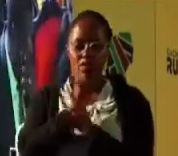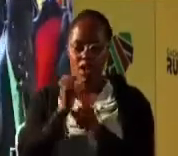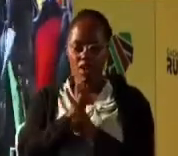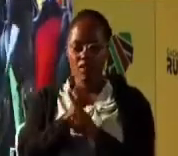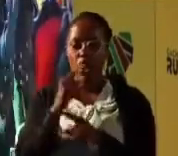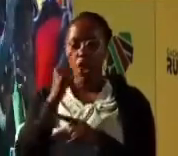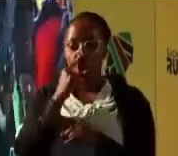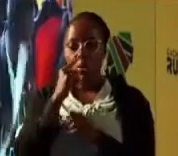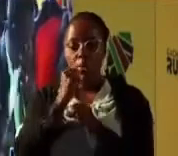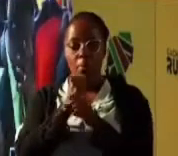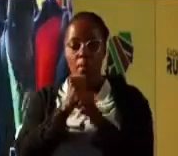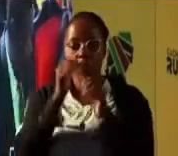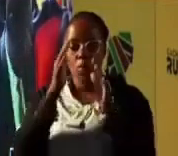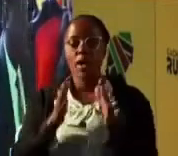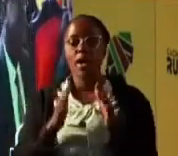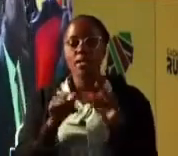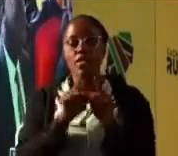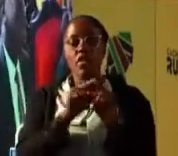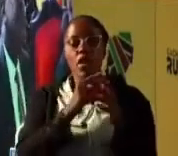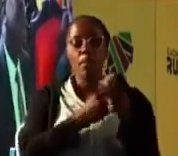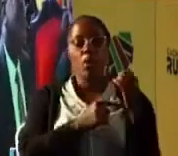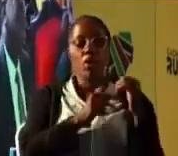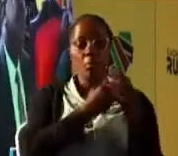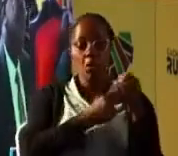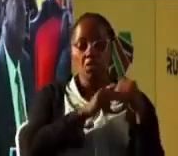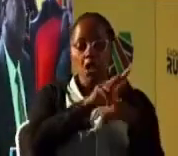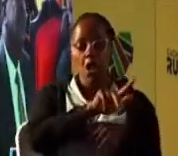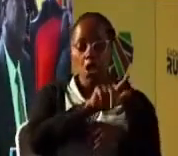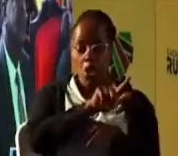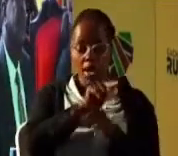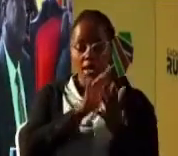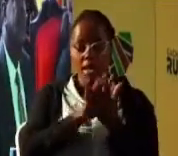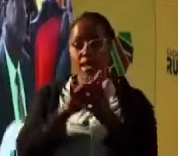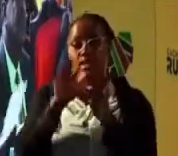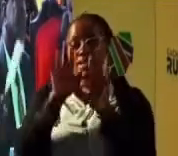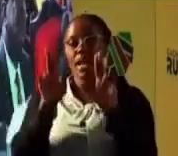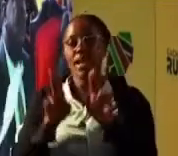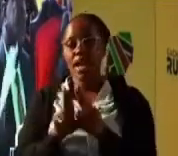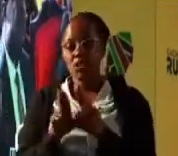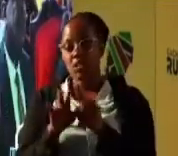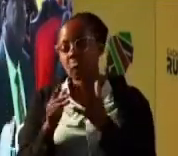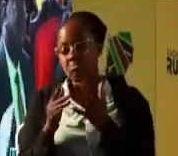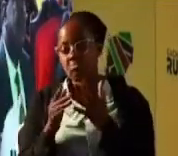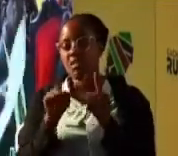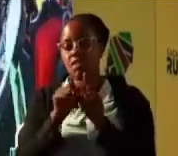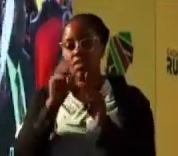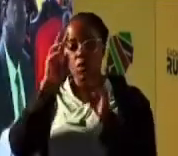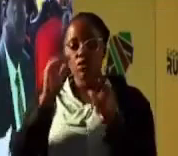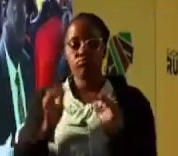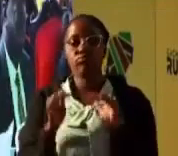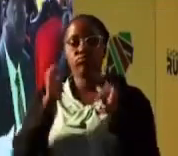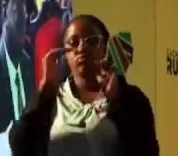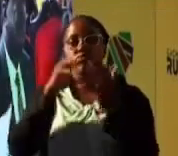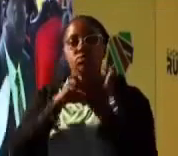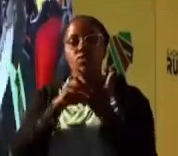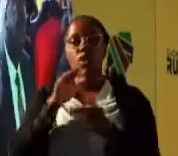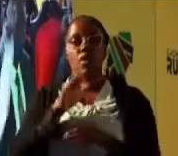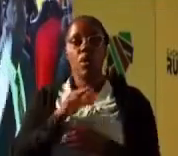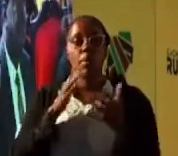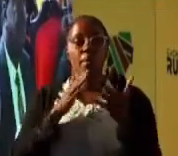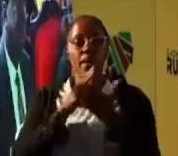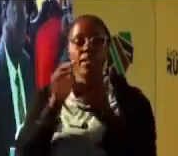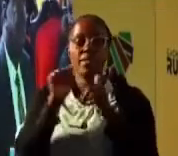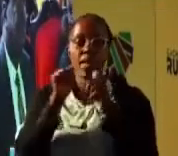on domestic workers, both locally and internationally, and we are going to elevate the status of the Women